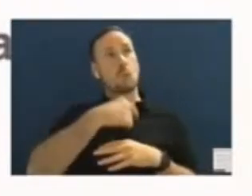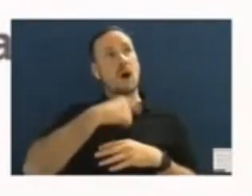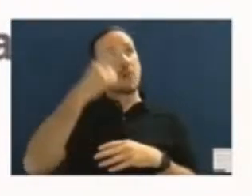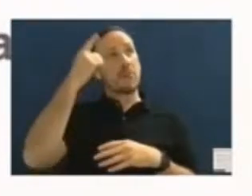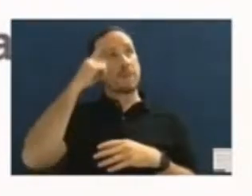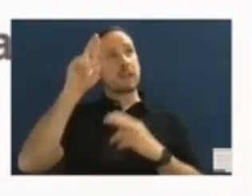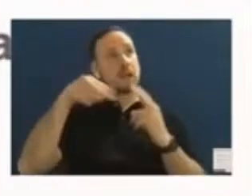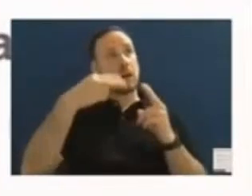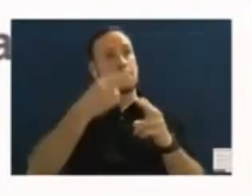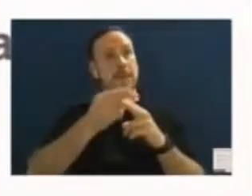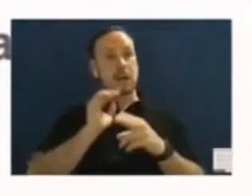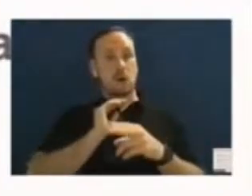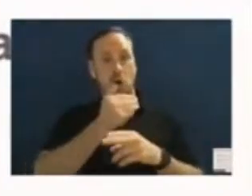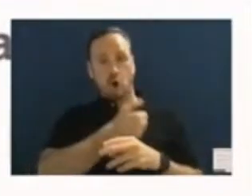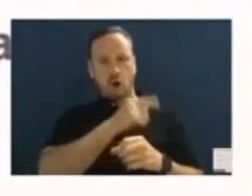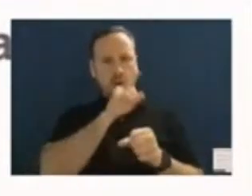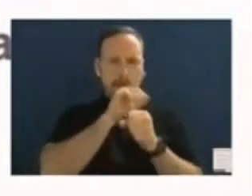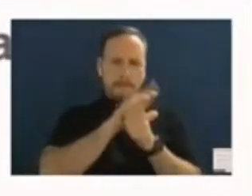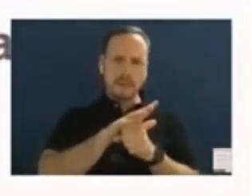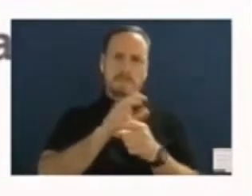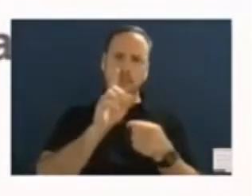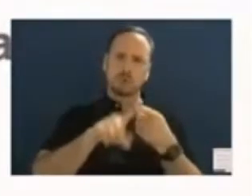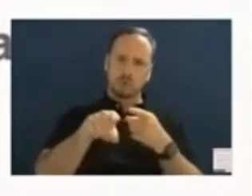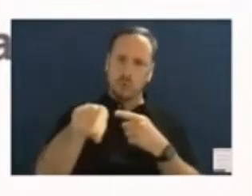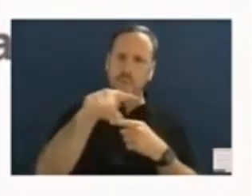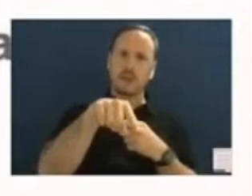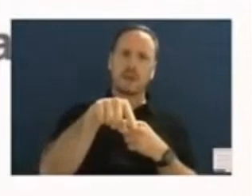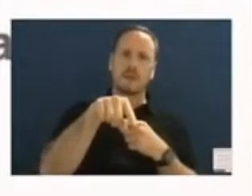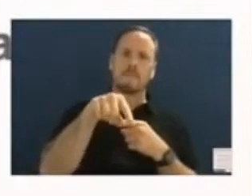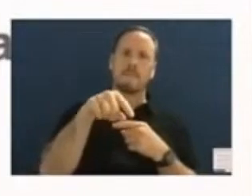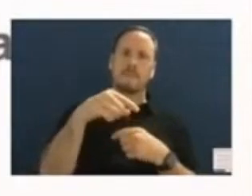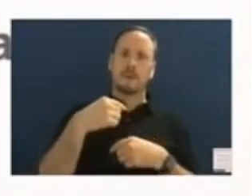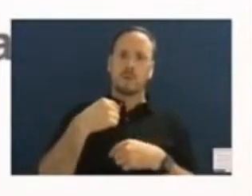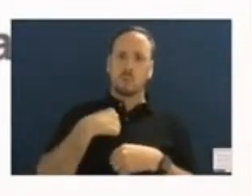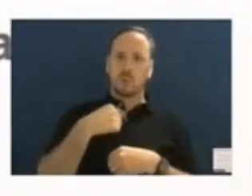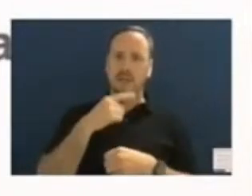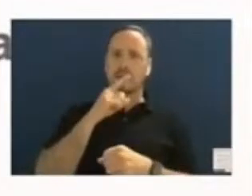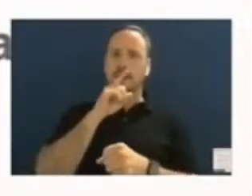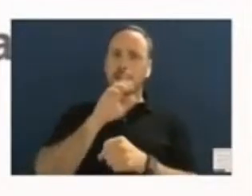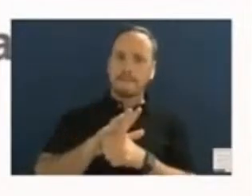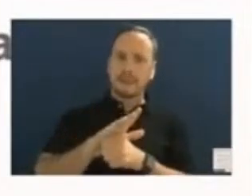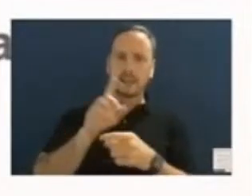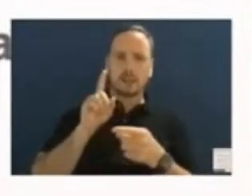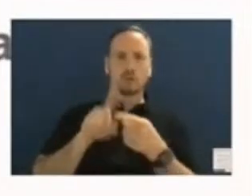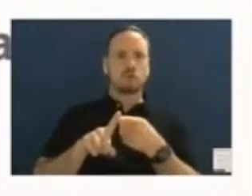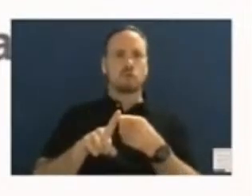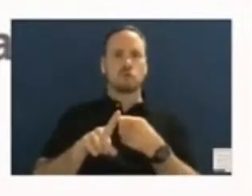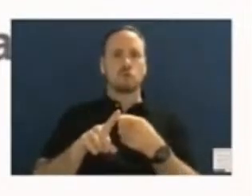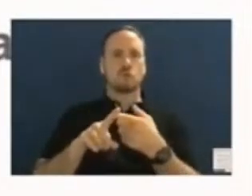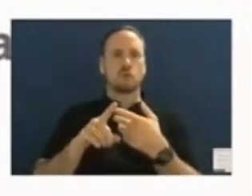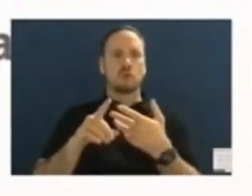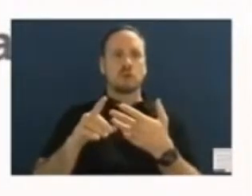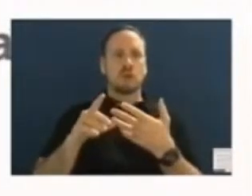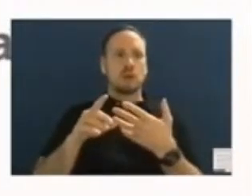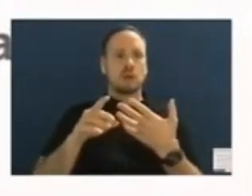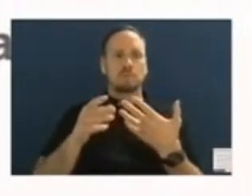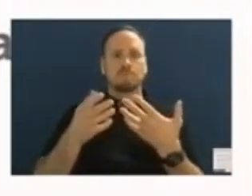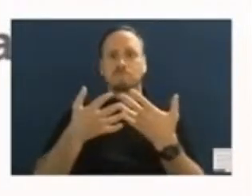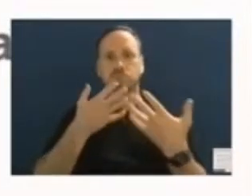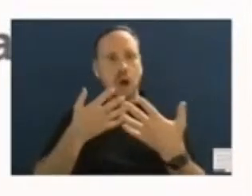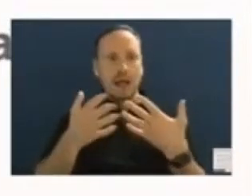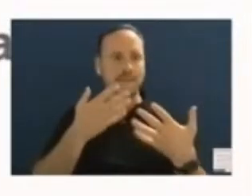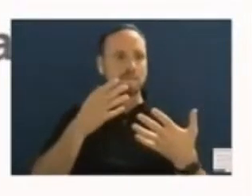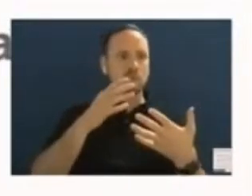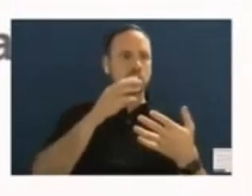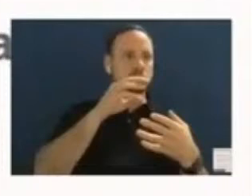what's outlined on your screen here tonight. We commit to, regardless of modality, full remote academy. You're one of the 2/3 of students who are